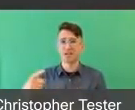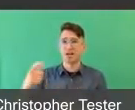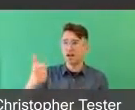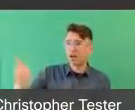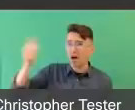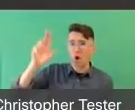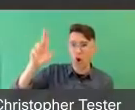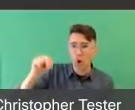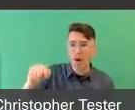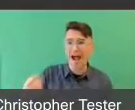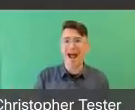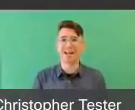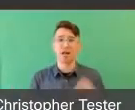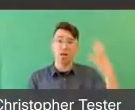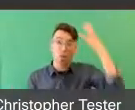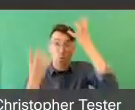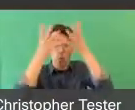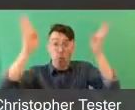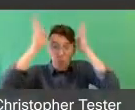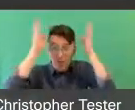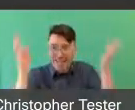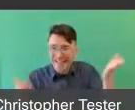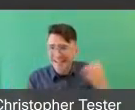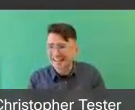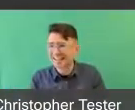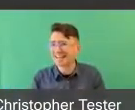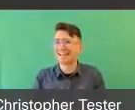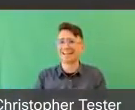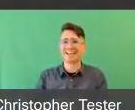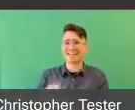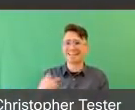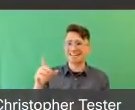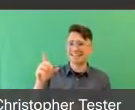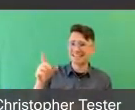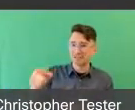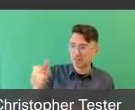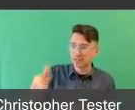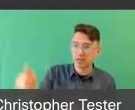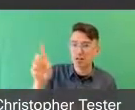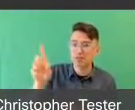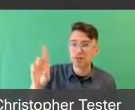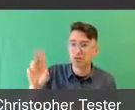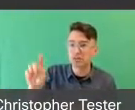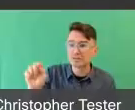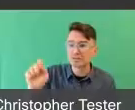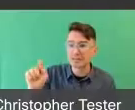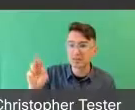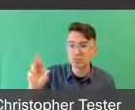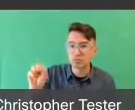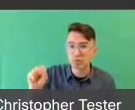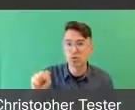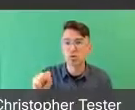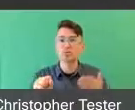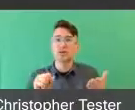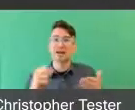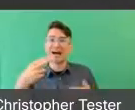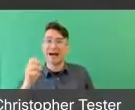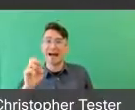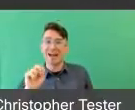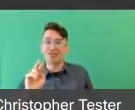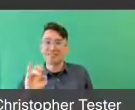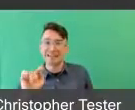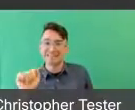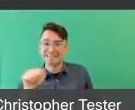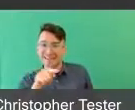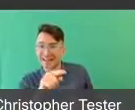Director General Dr. Tedros, Executive Director Four. Thank you for your time, your presence. Thank you for listening to young people's stories.